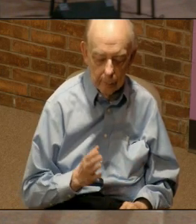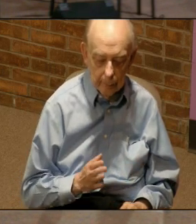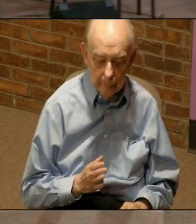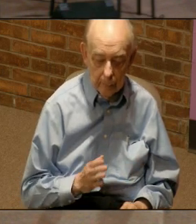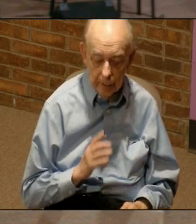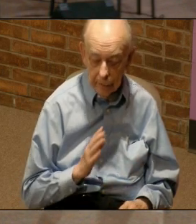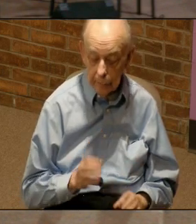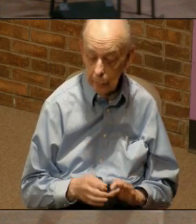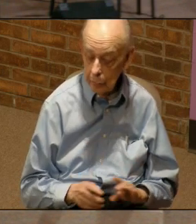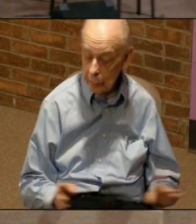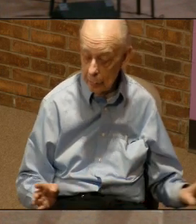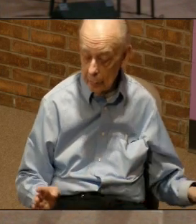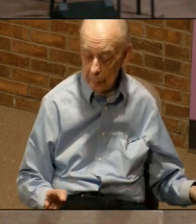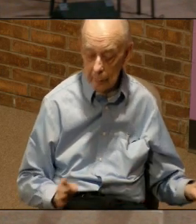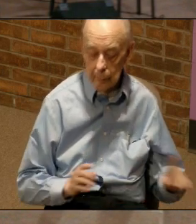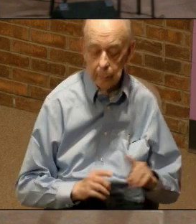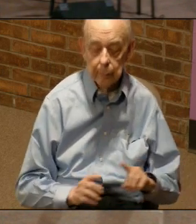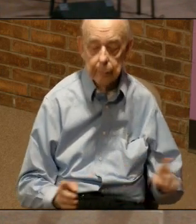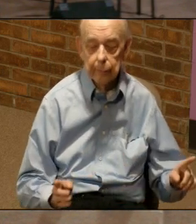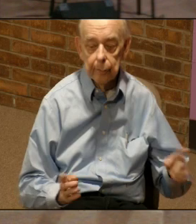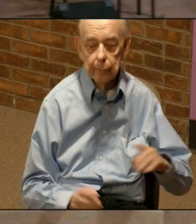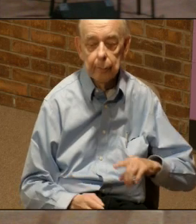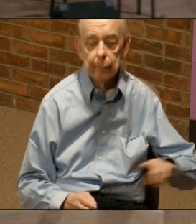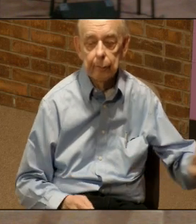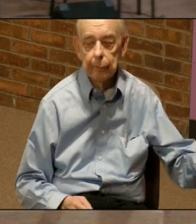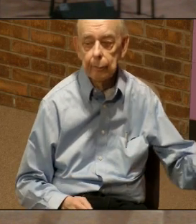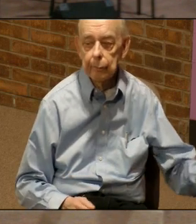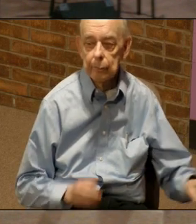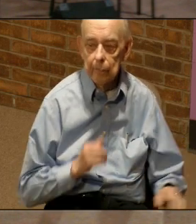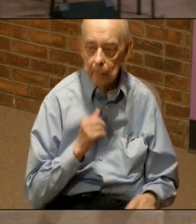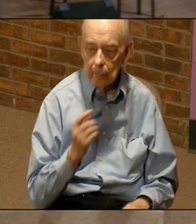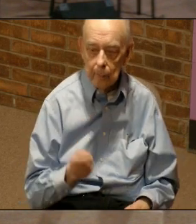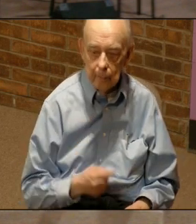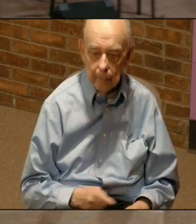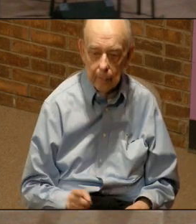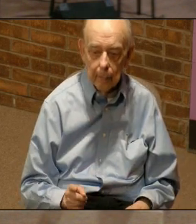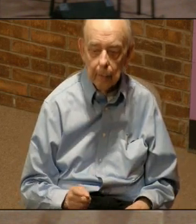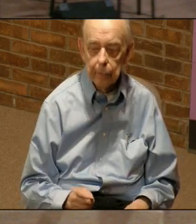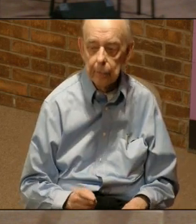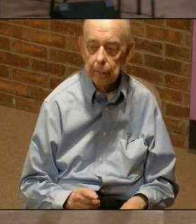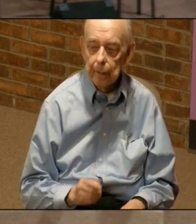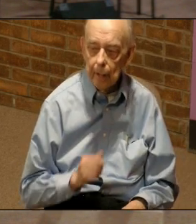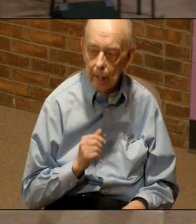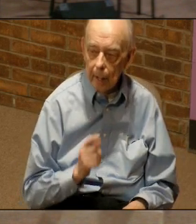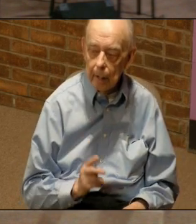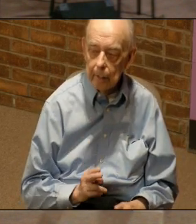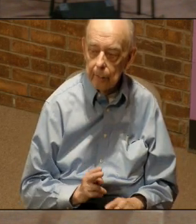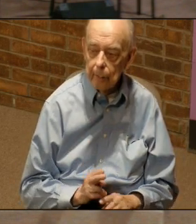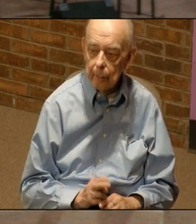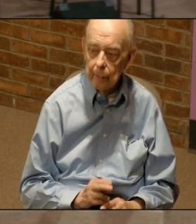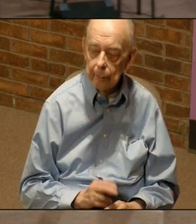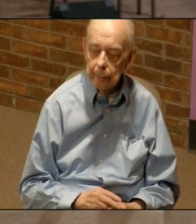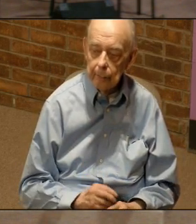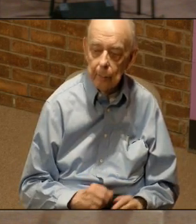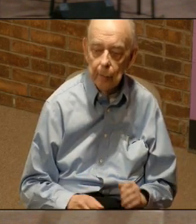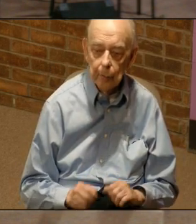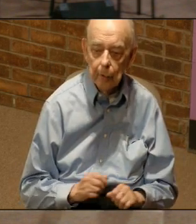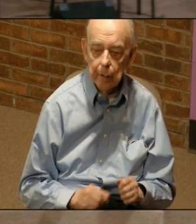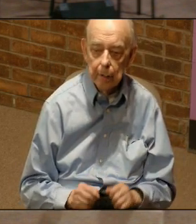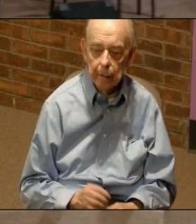of whack, it goes out the other way, that it will also be out of whack with one